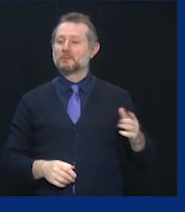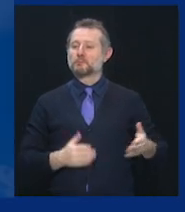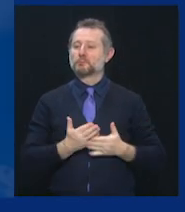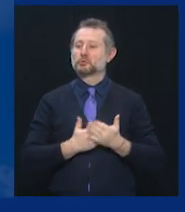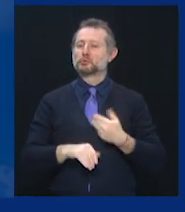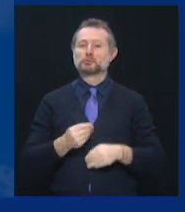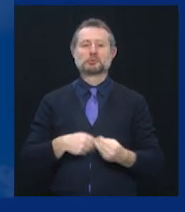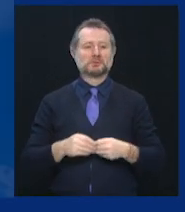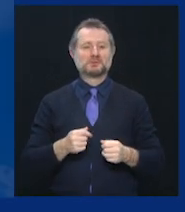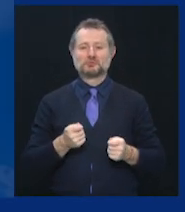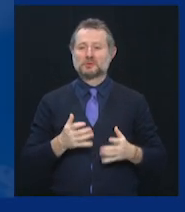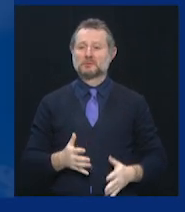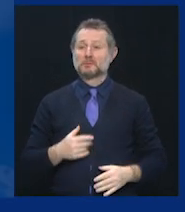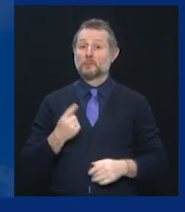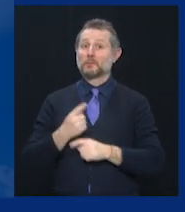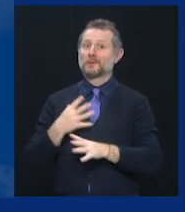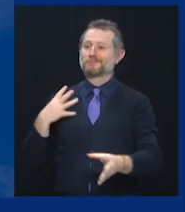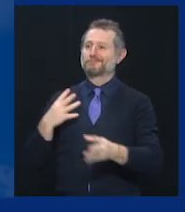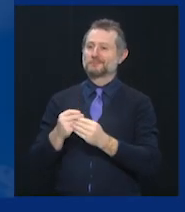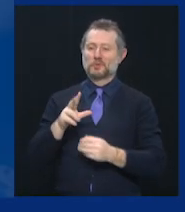day 326.